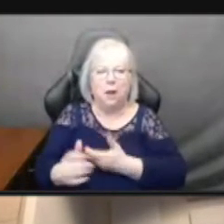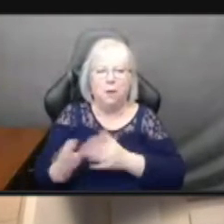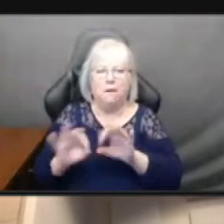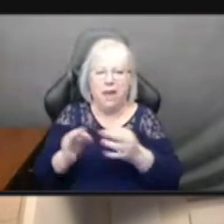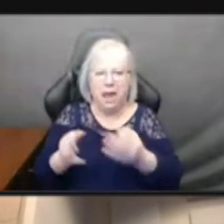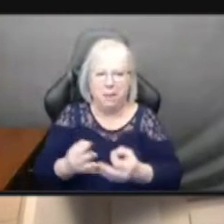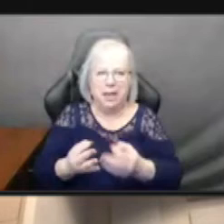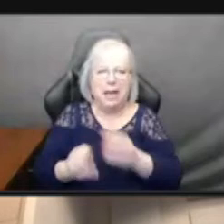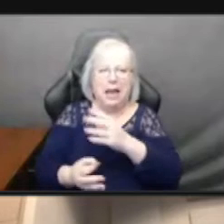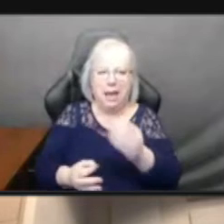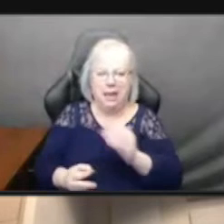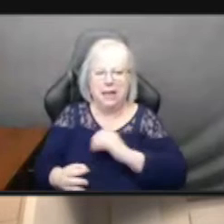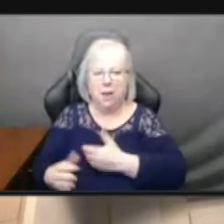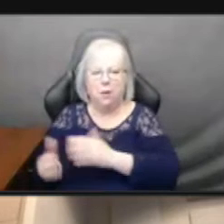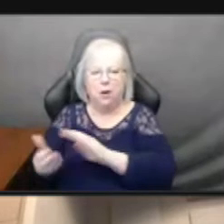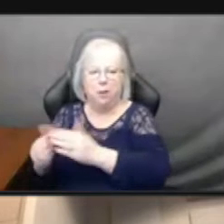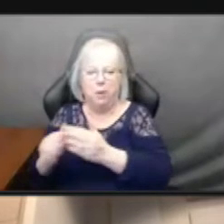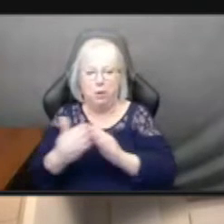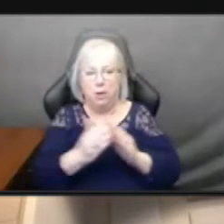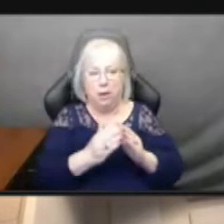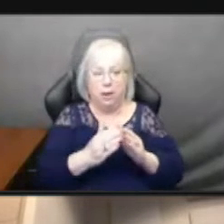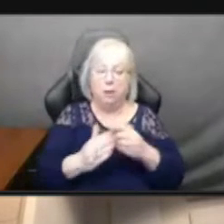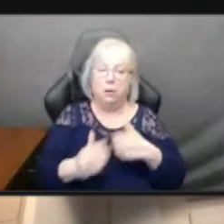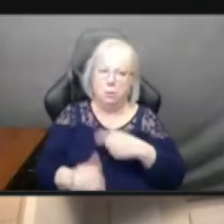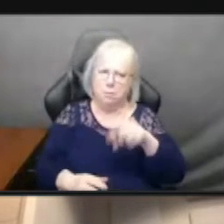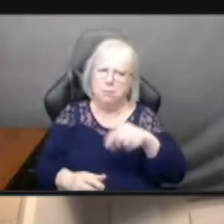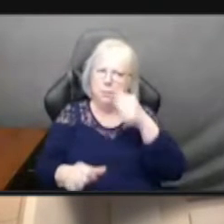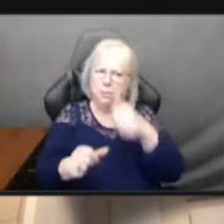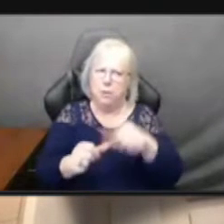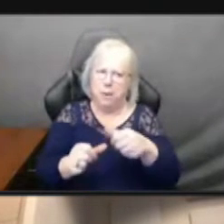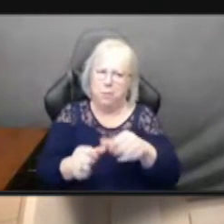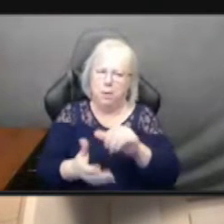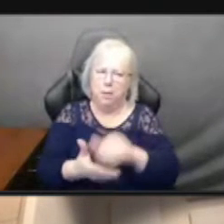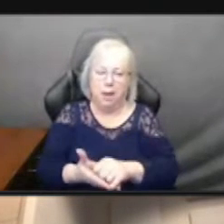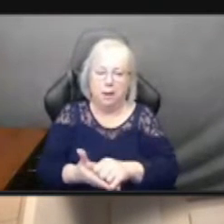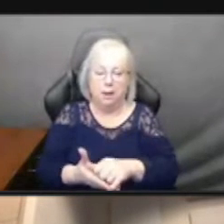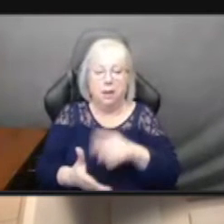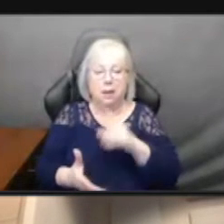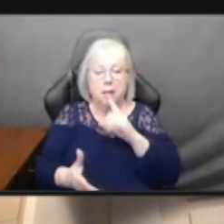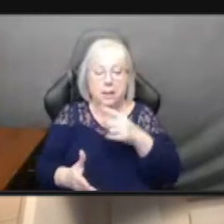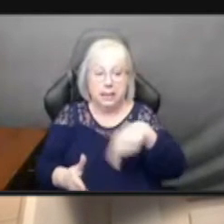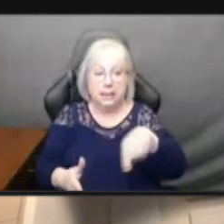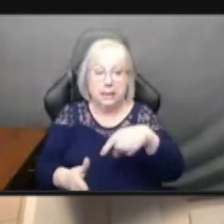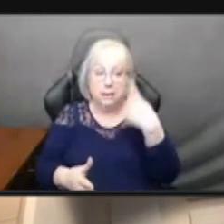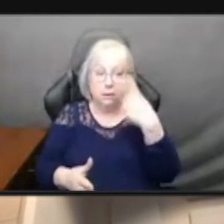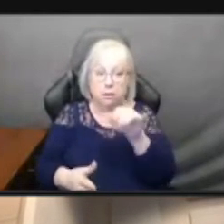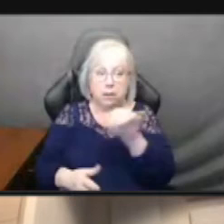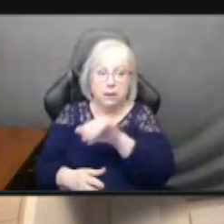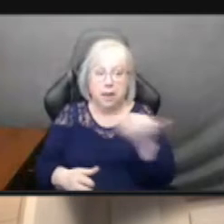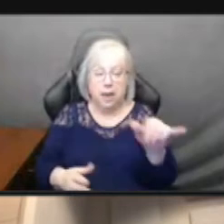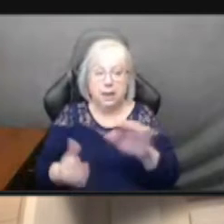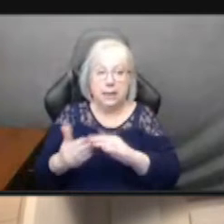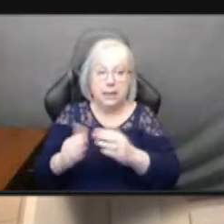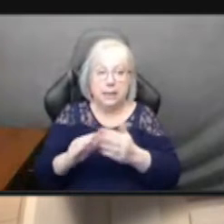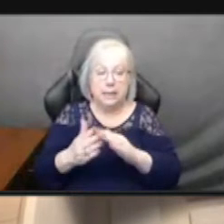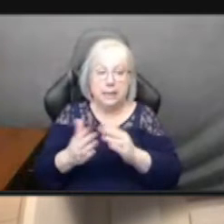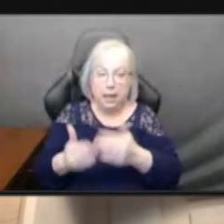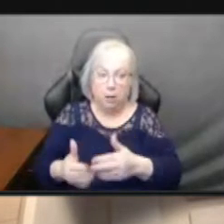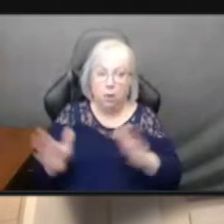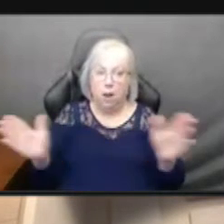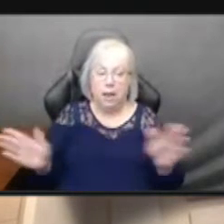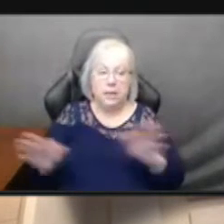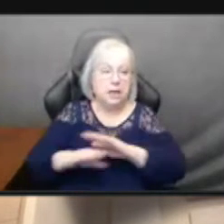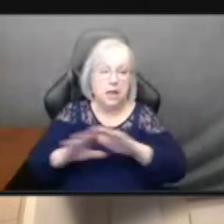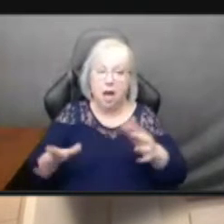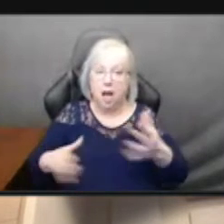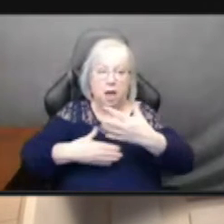our community, and we must remember that. Does this look like citywide non-confidence to you, or does it